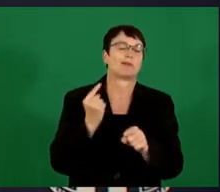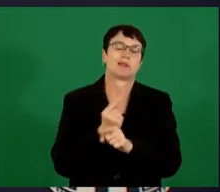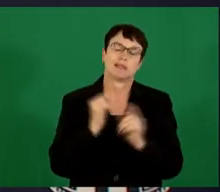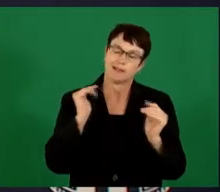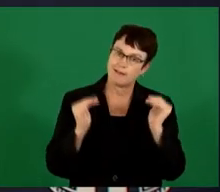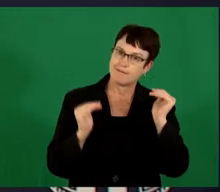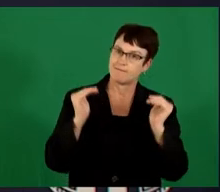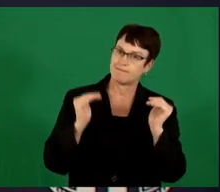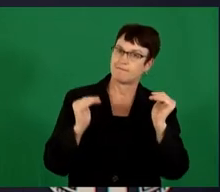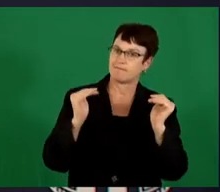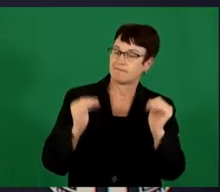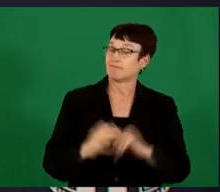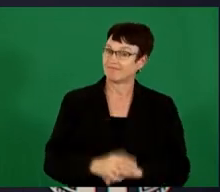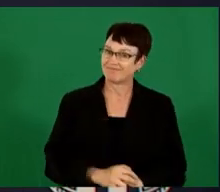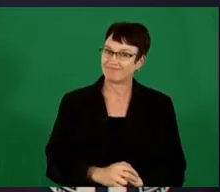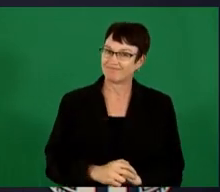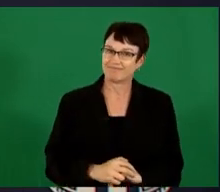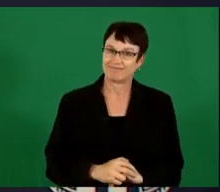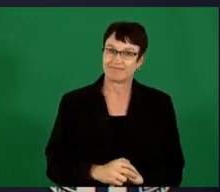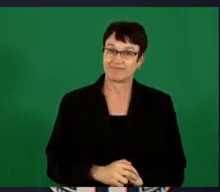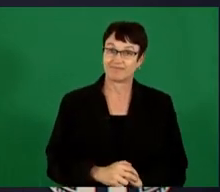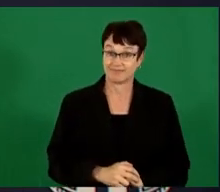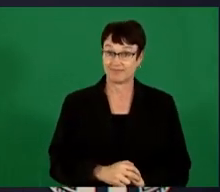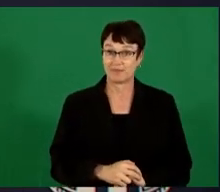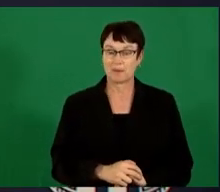it is still accommodative.